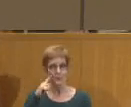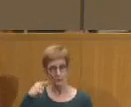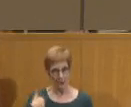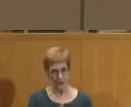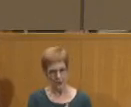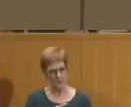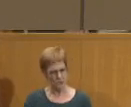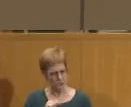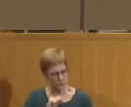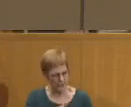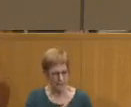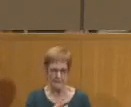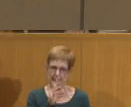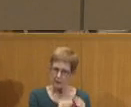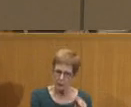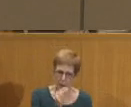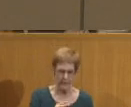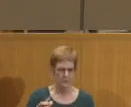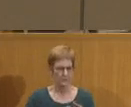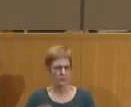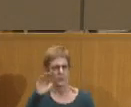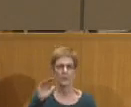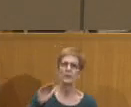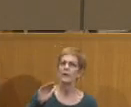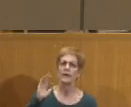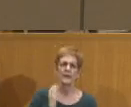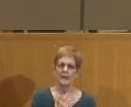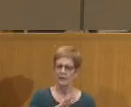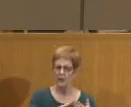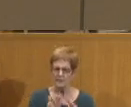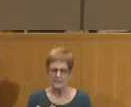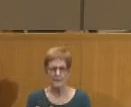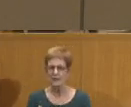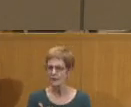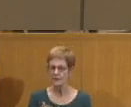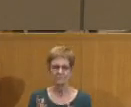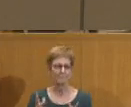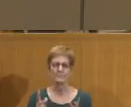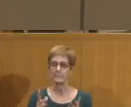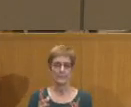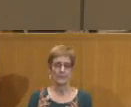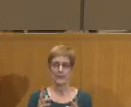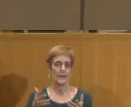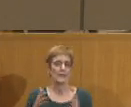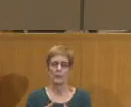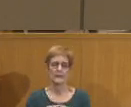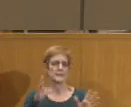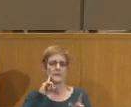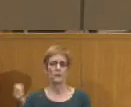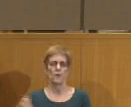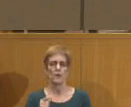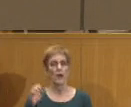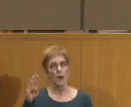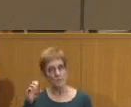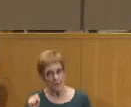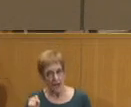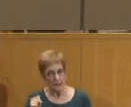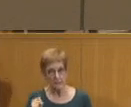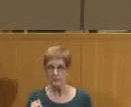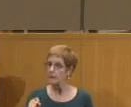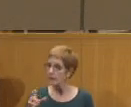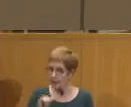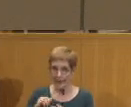hearing now in this room. And yet, there are always challenges to living in a growing city. So what